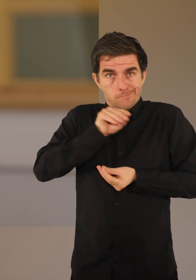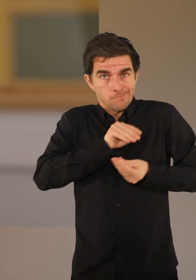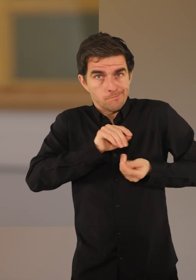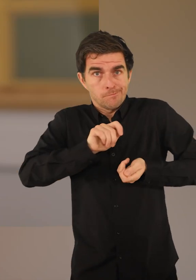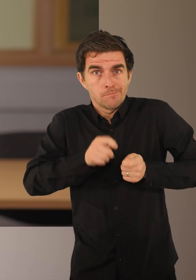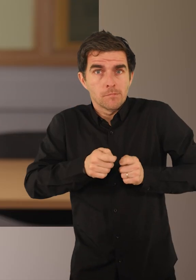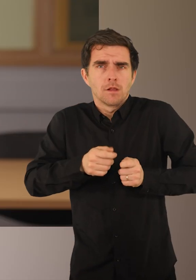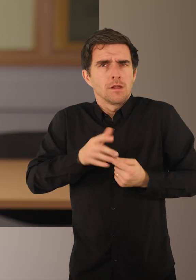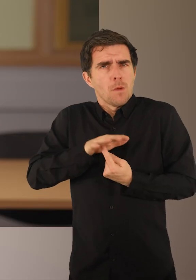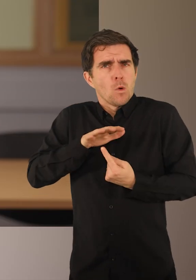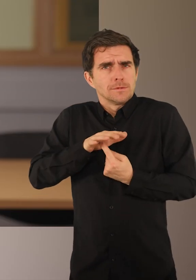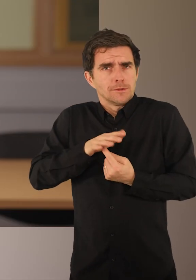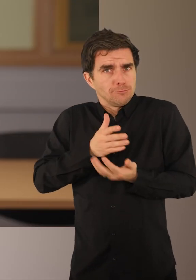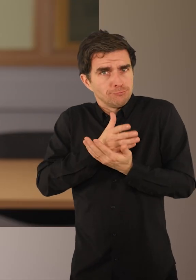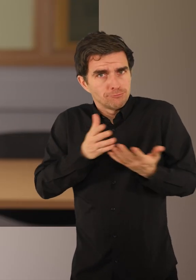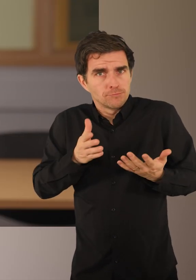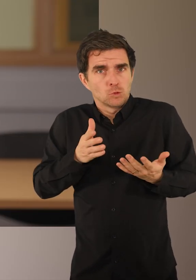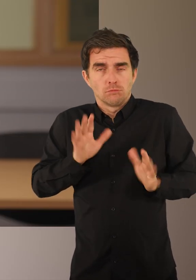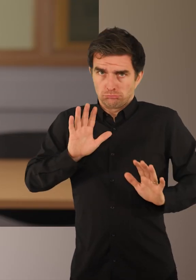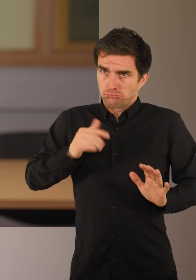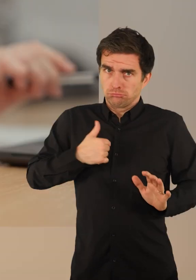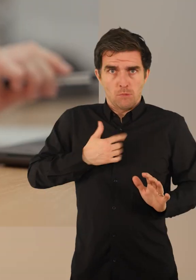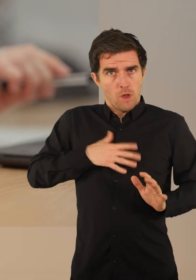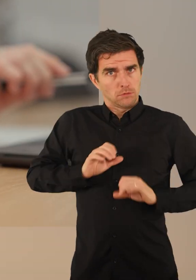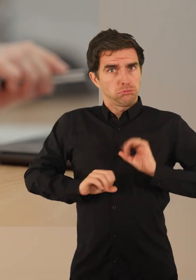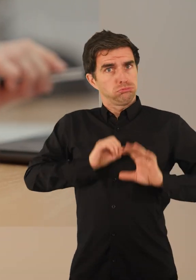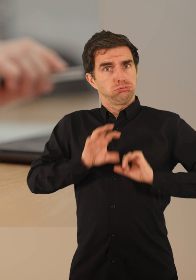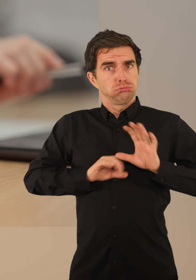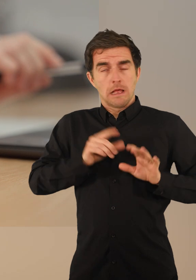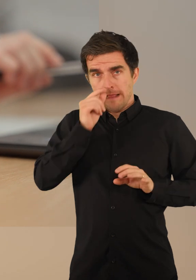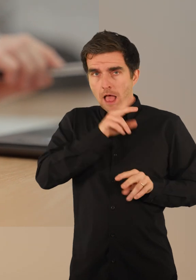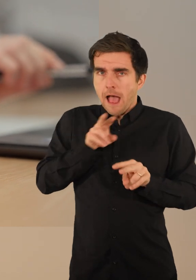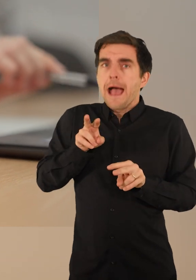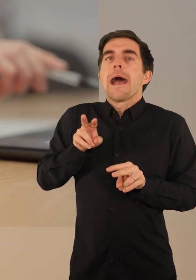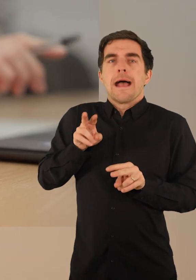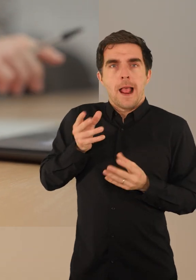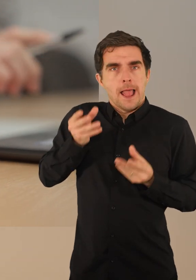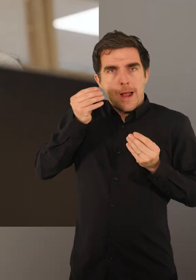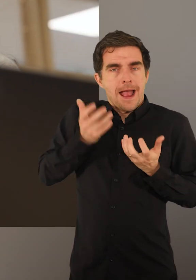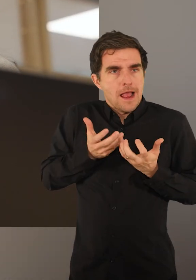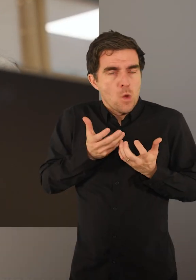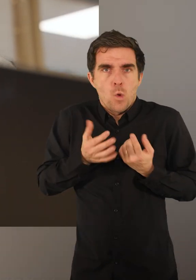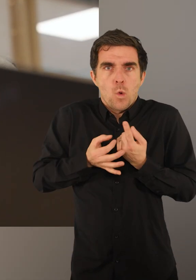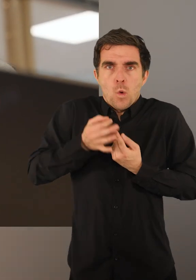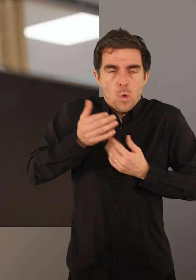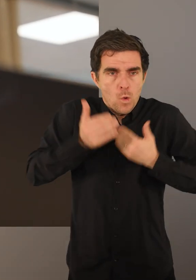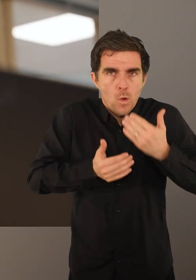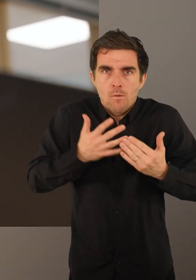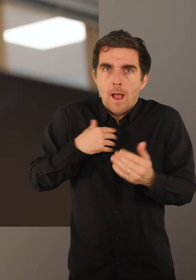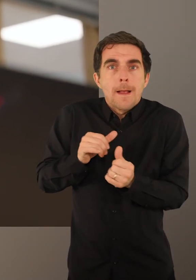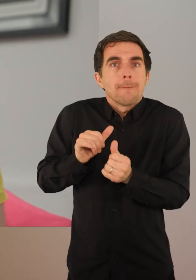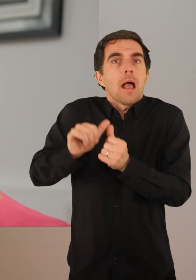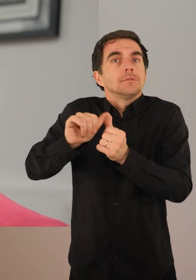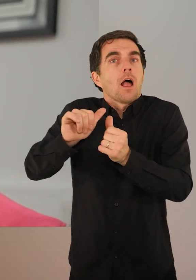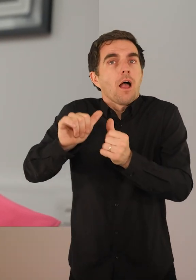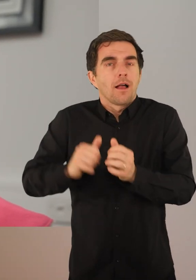taken seriously. That is why it is important for you to feel able to have a voice, so that they can learn from you, improve the service and